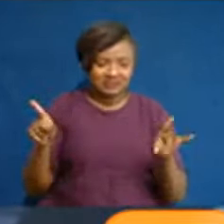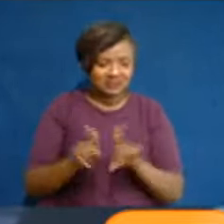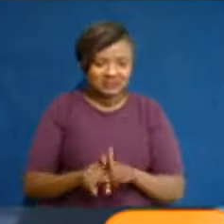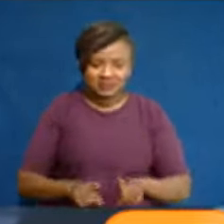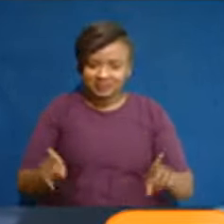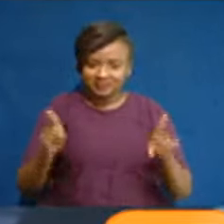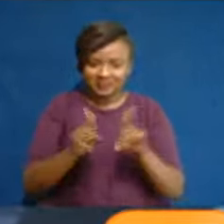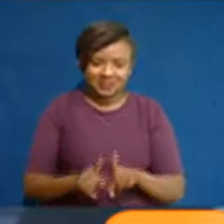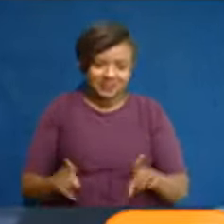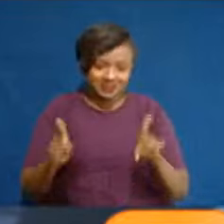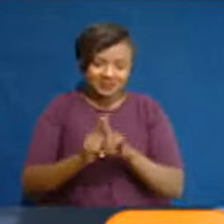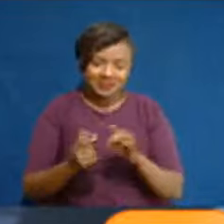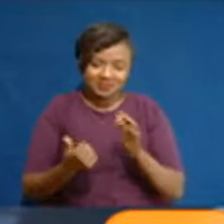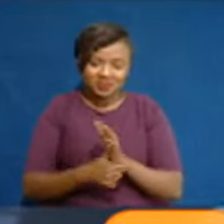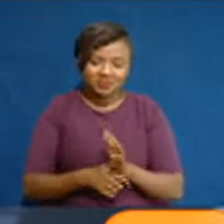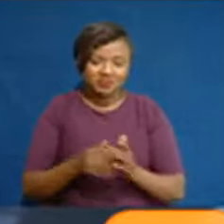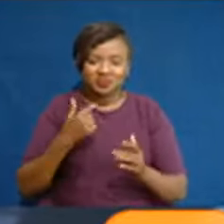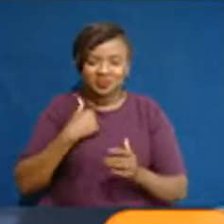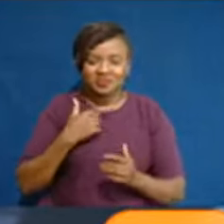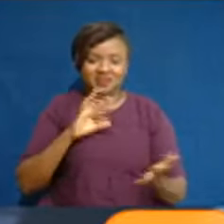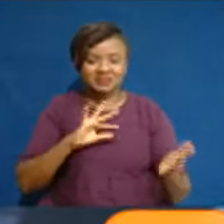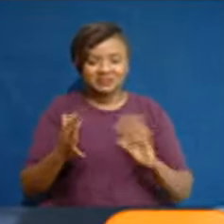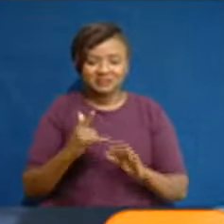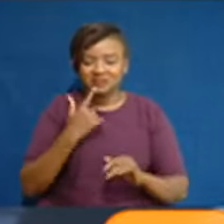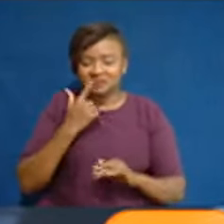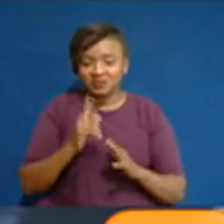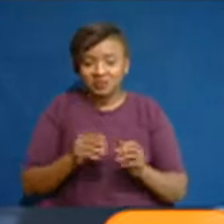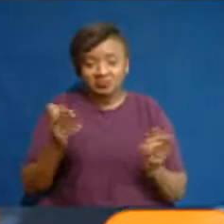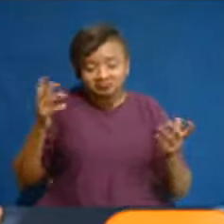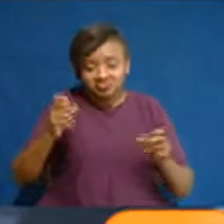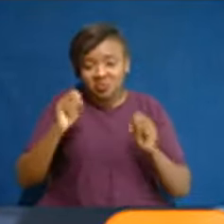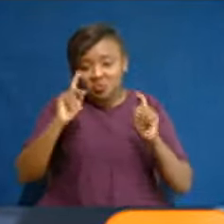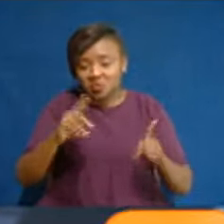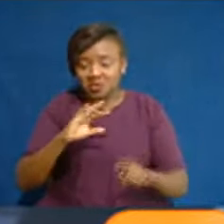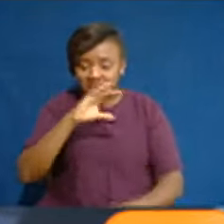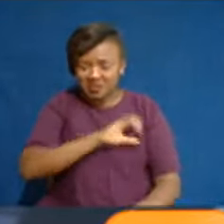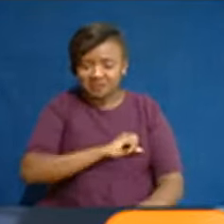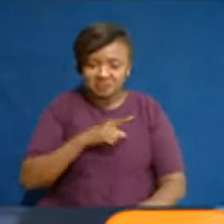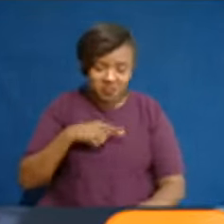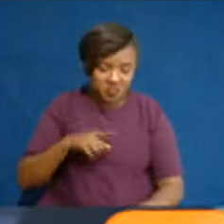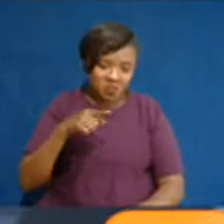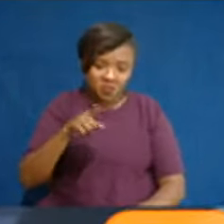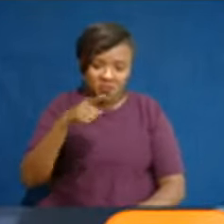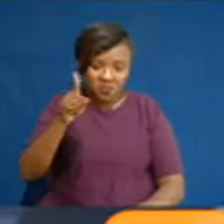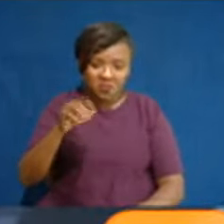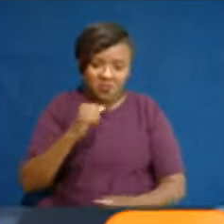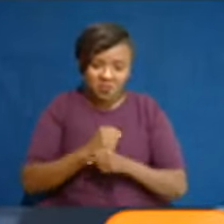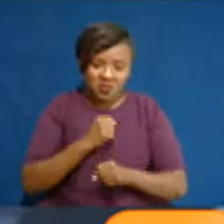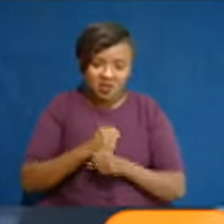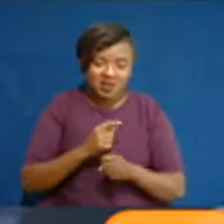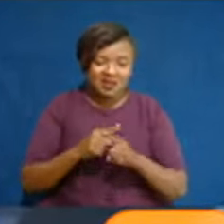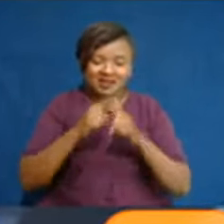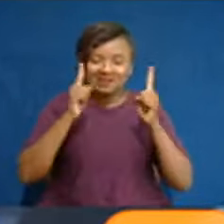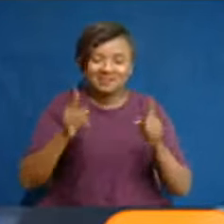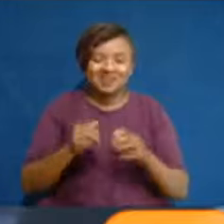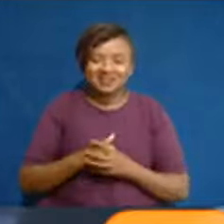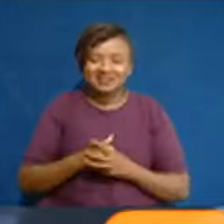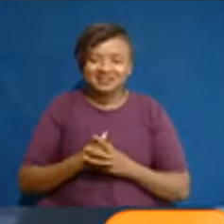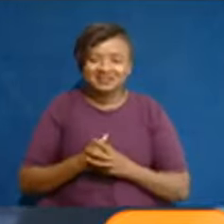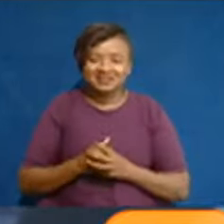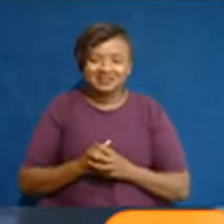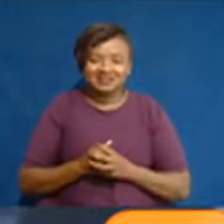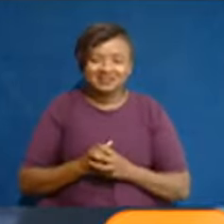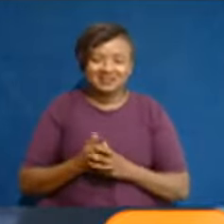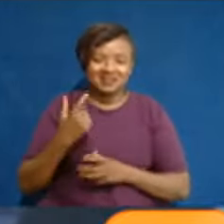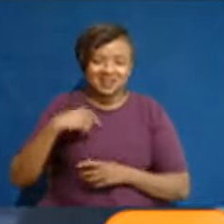tropes. So sometimes I will say, okay, let's deal with it, because you have to deal with it to keep continue functioning. But let us not lose our